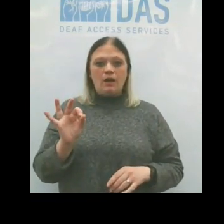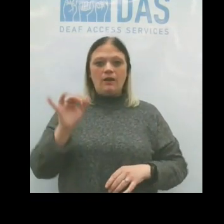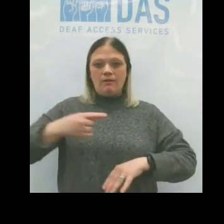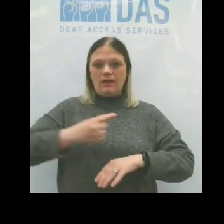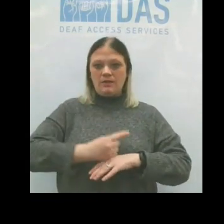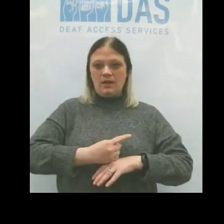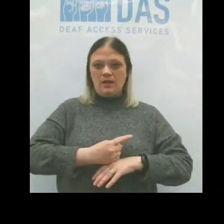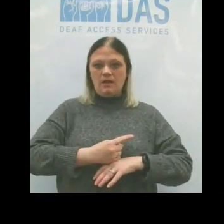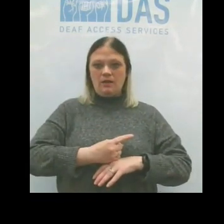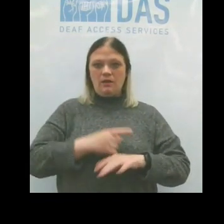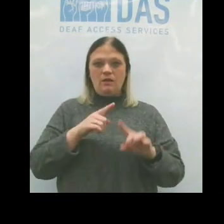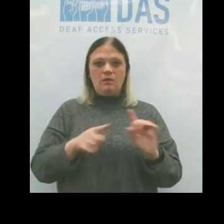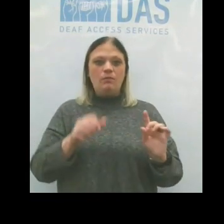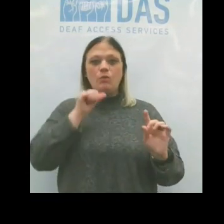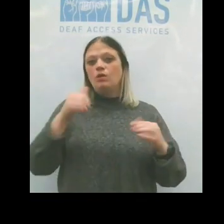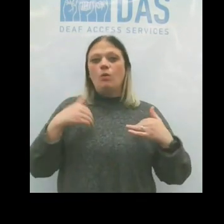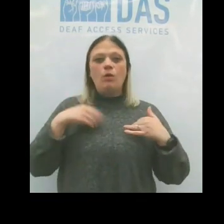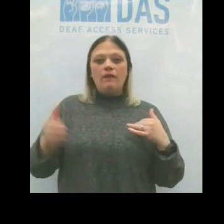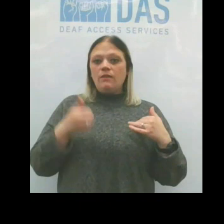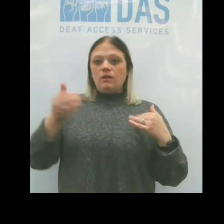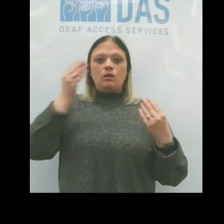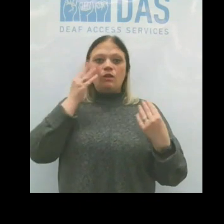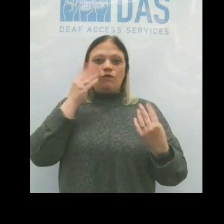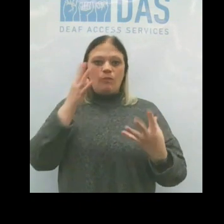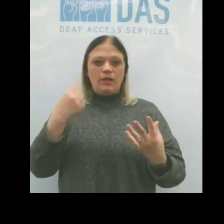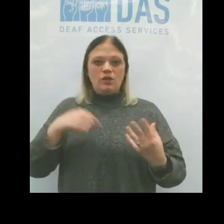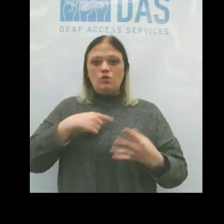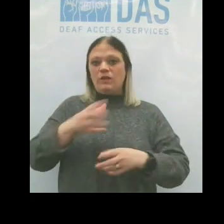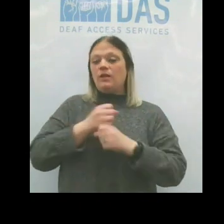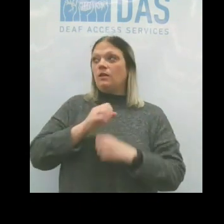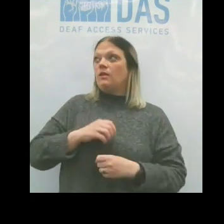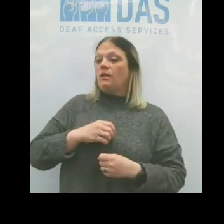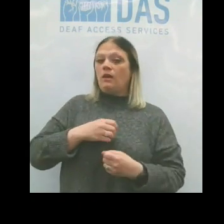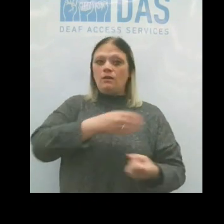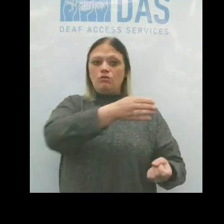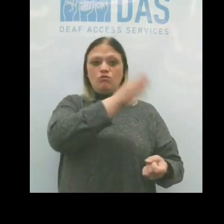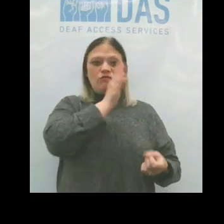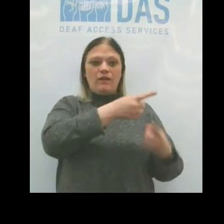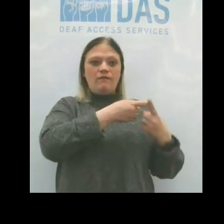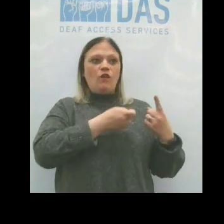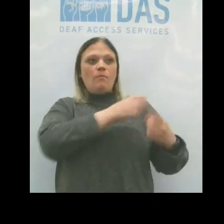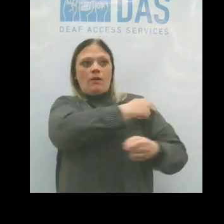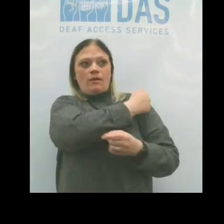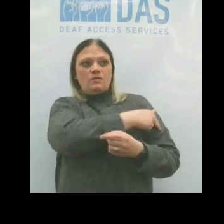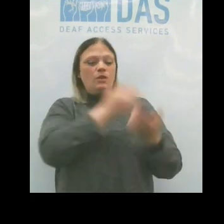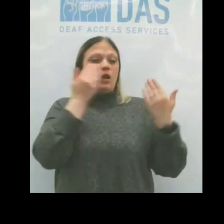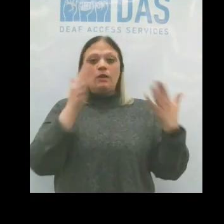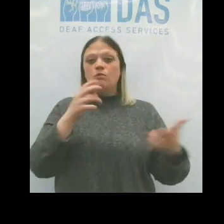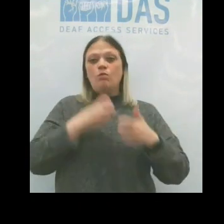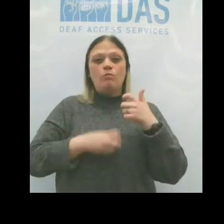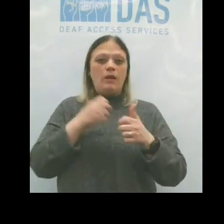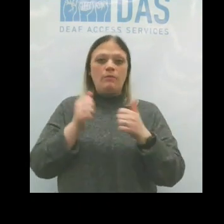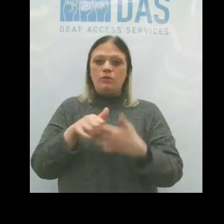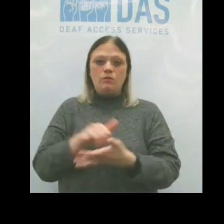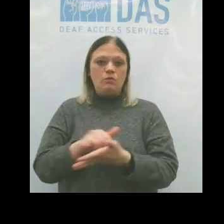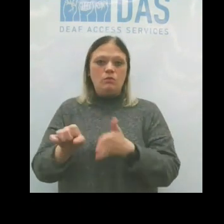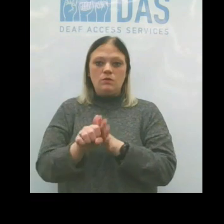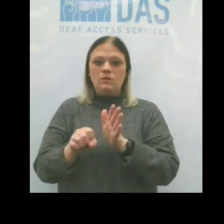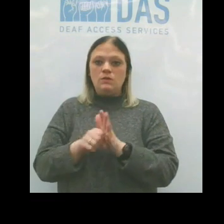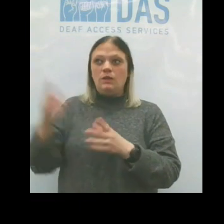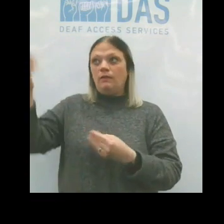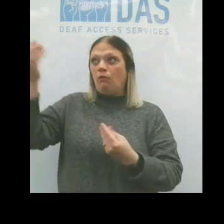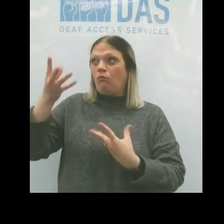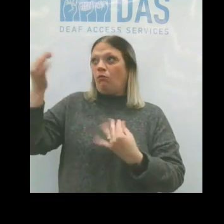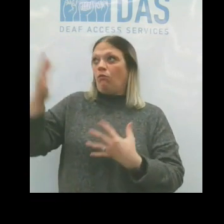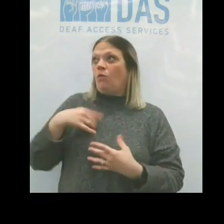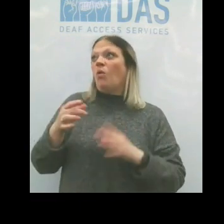date. But we do not have the other data. We are getting it directly from the hospitals. We don't know what the issue is with New York State. They keep on telling us they're working